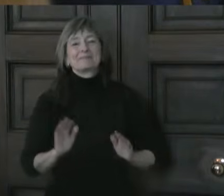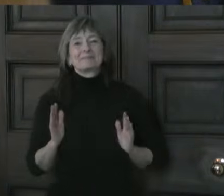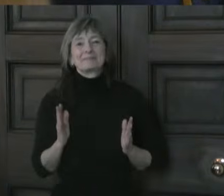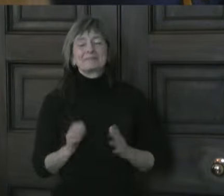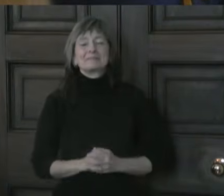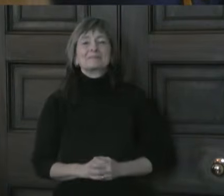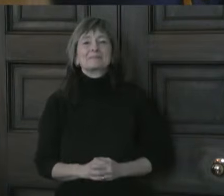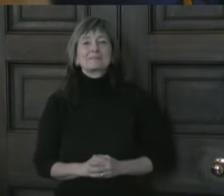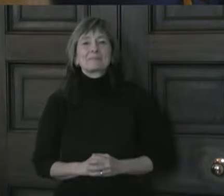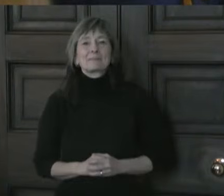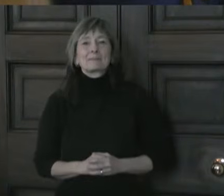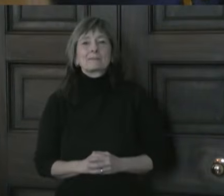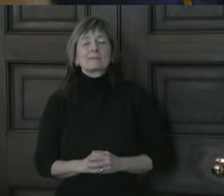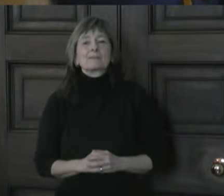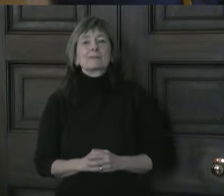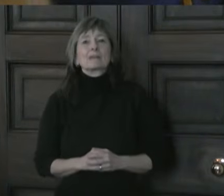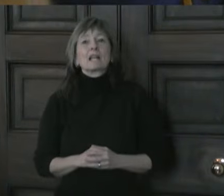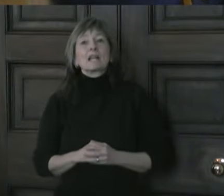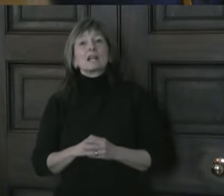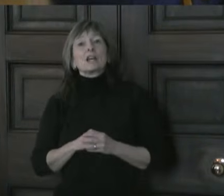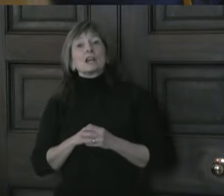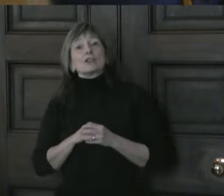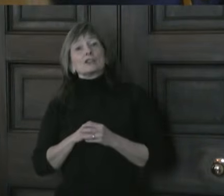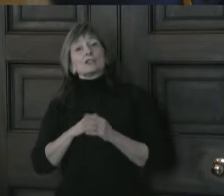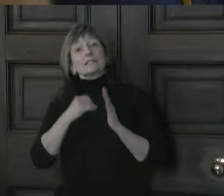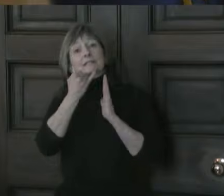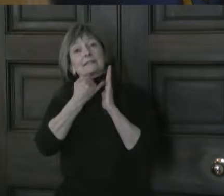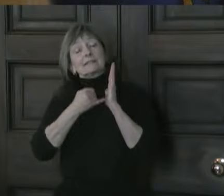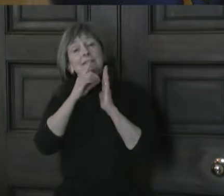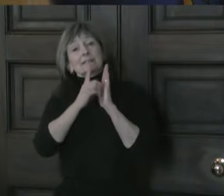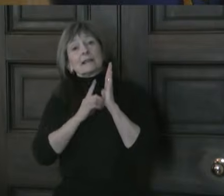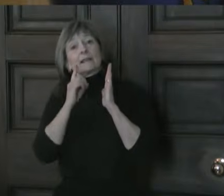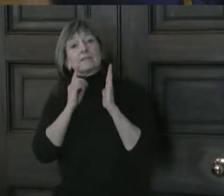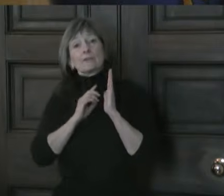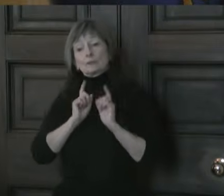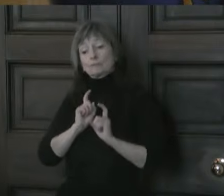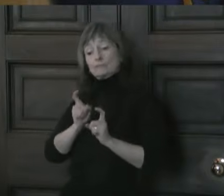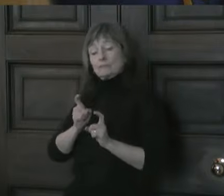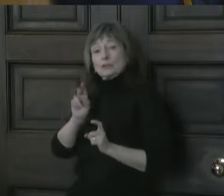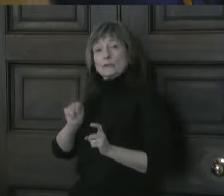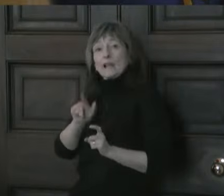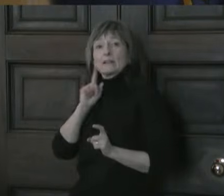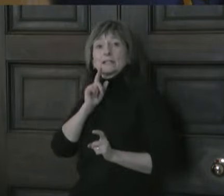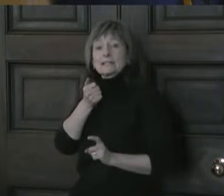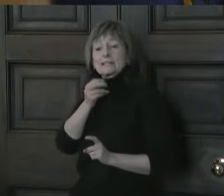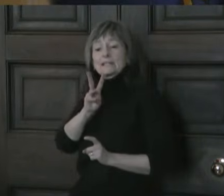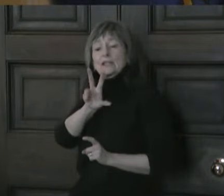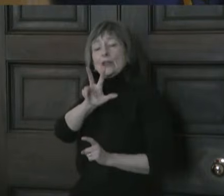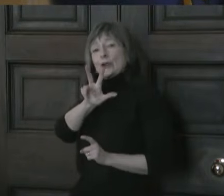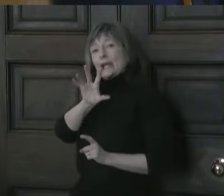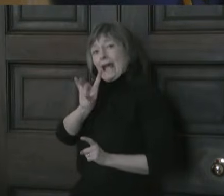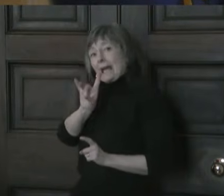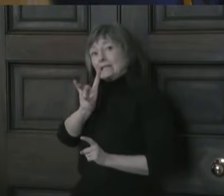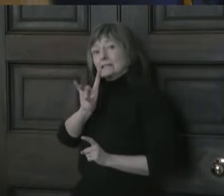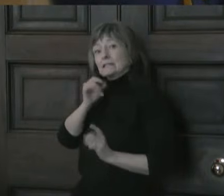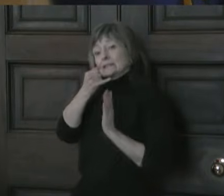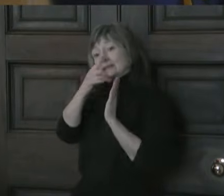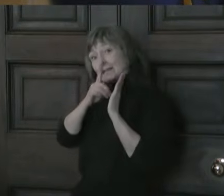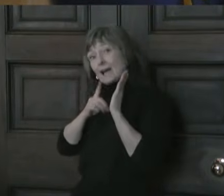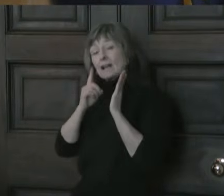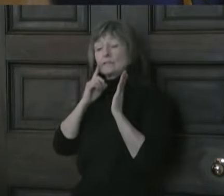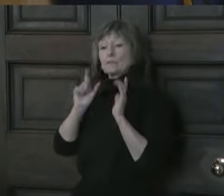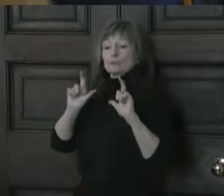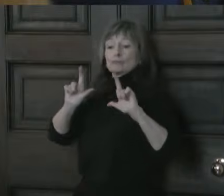The arms of Newfoundland and Labrador were first granted in 1638 by King Charles I.